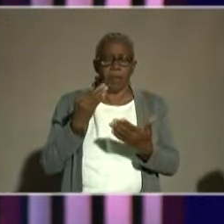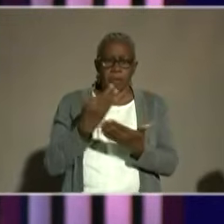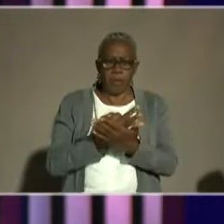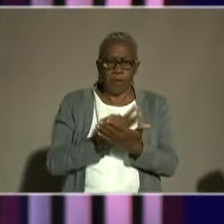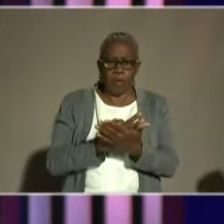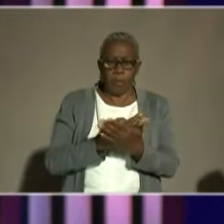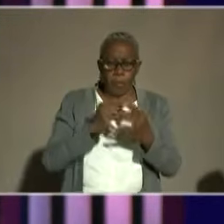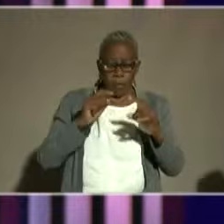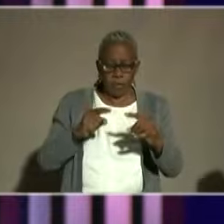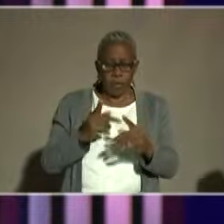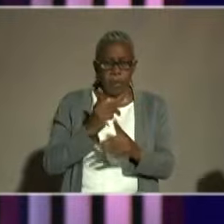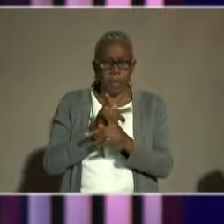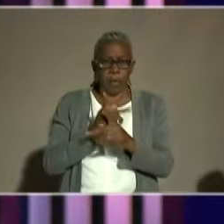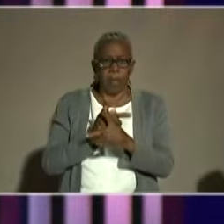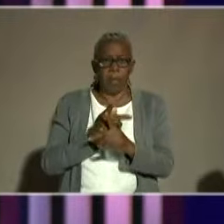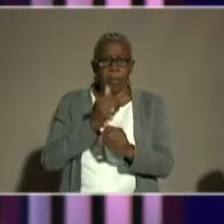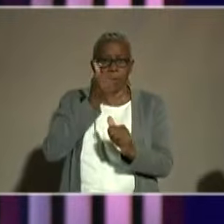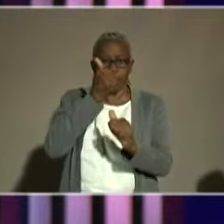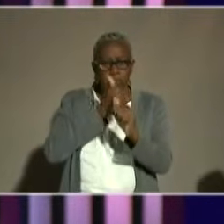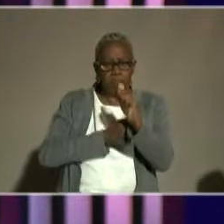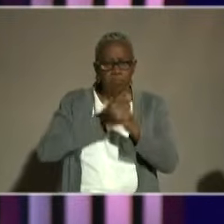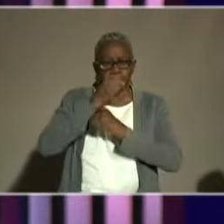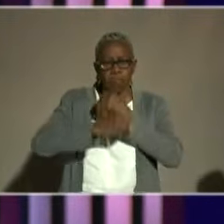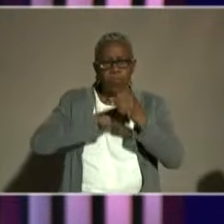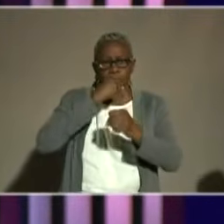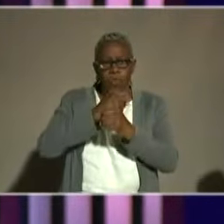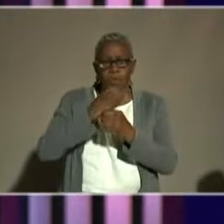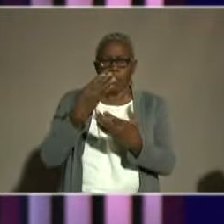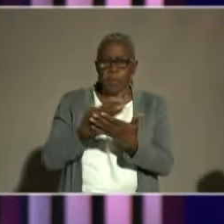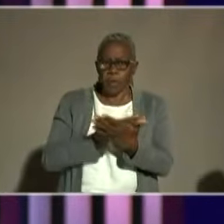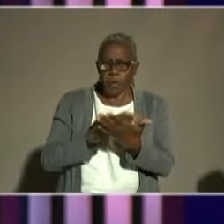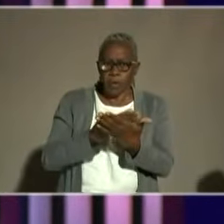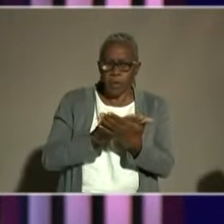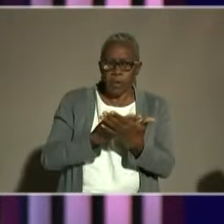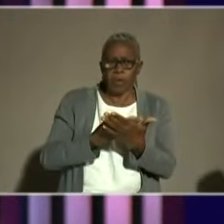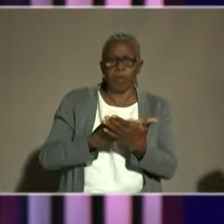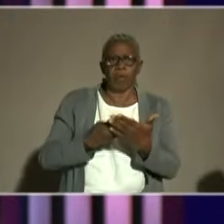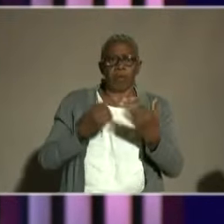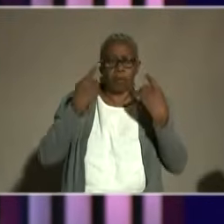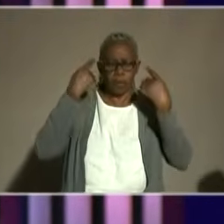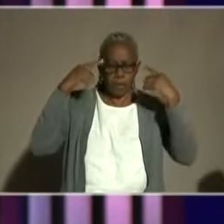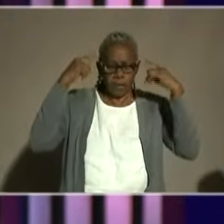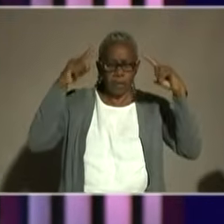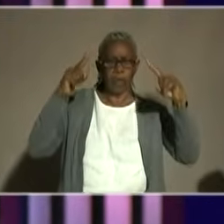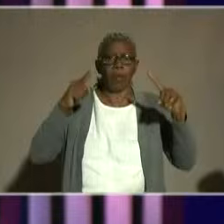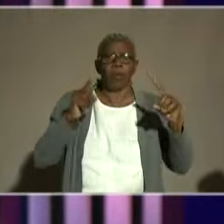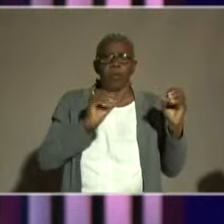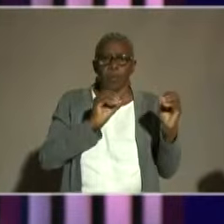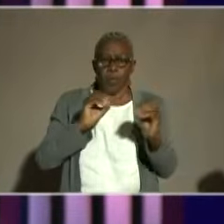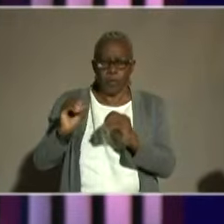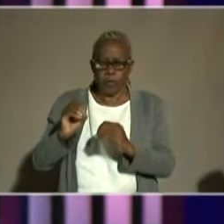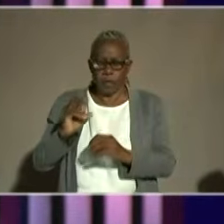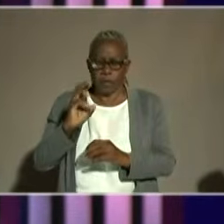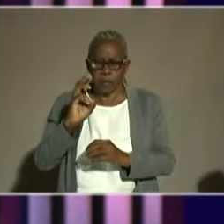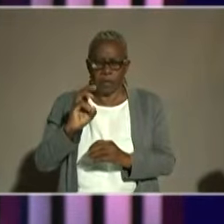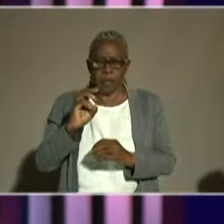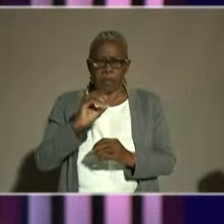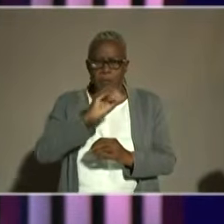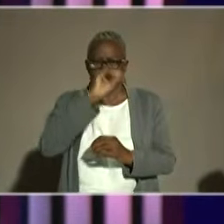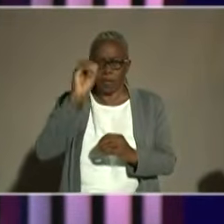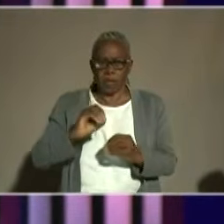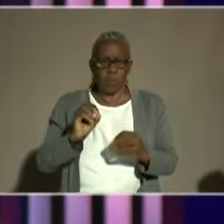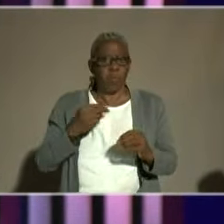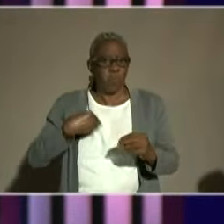year's budget, and that has ensured that successive governments have stayed on course to take it down to 60%. We can do constitutional reform,